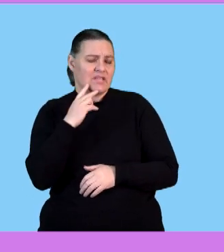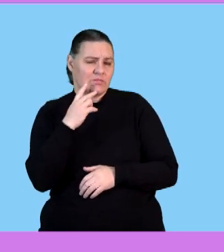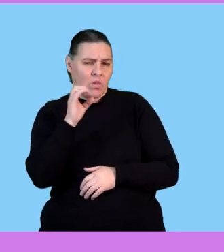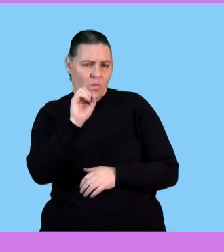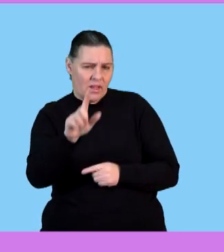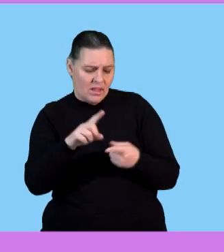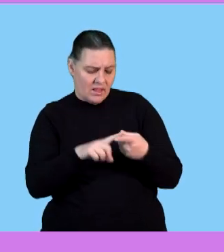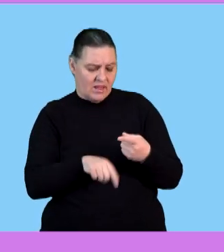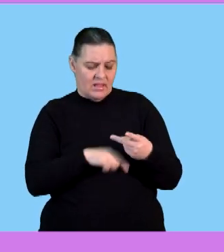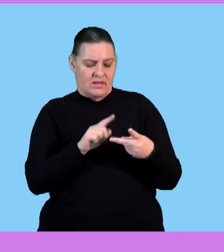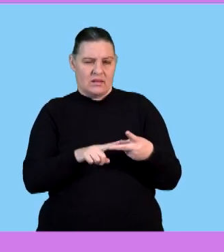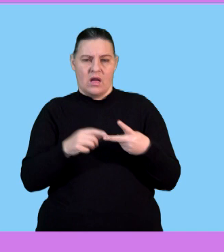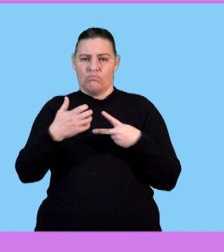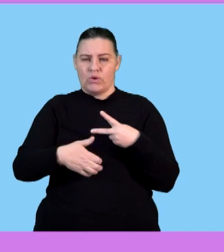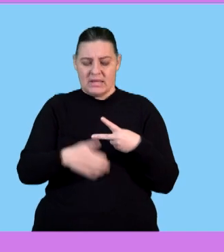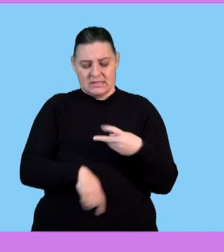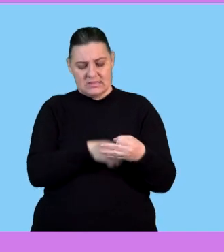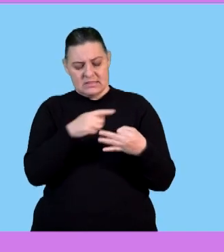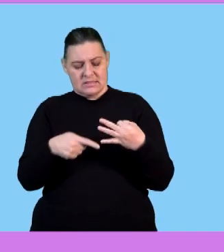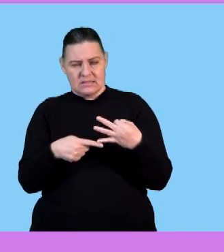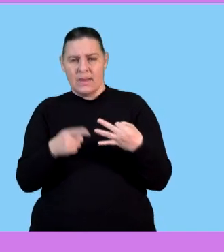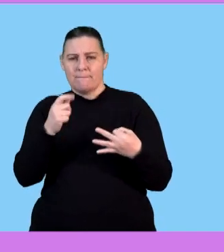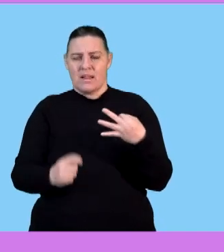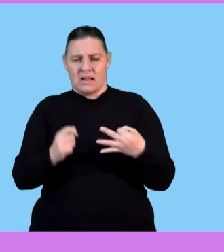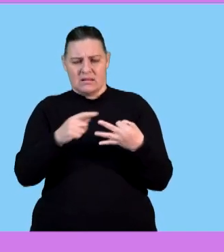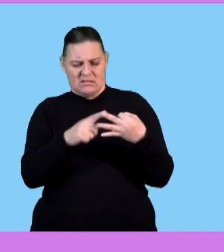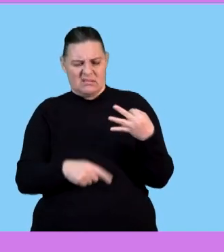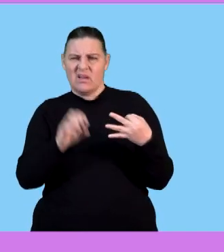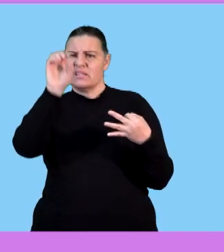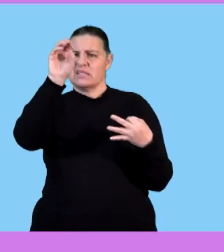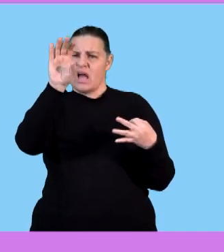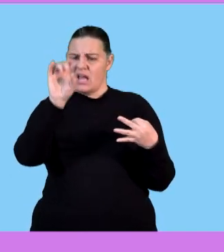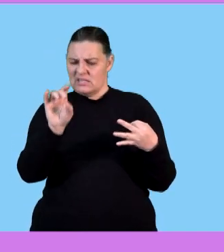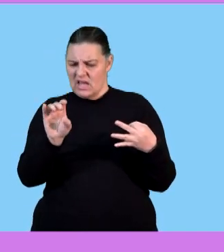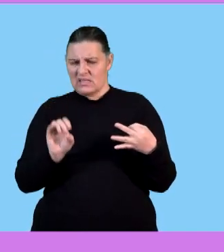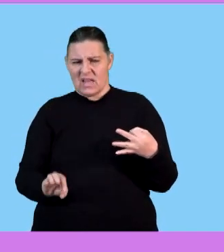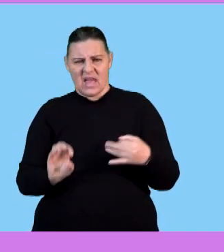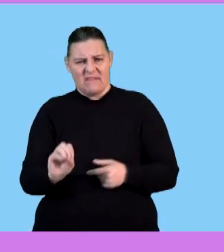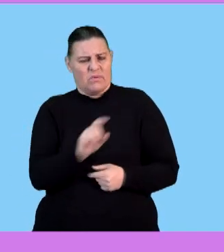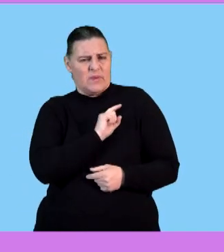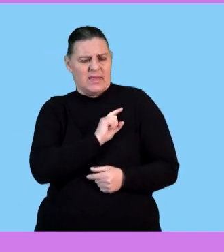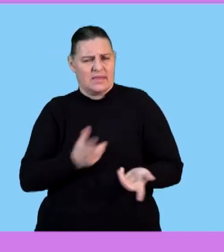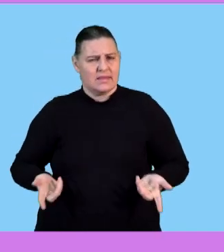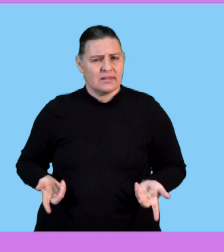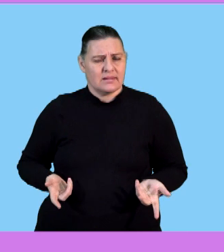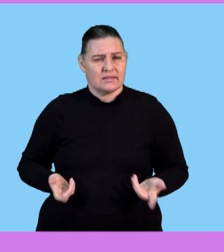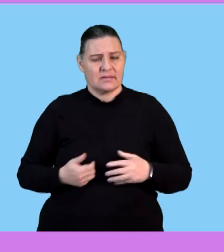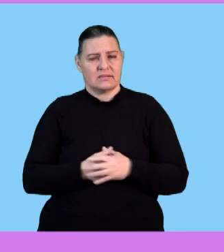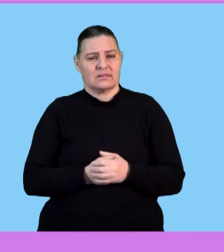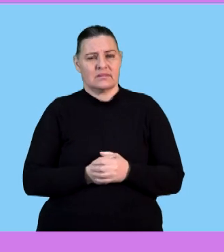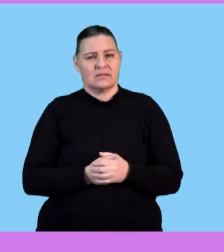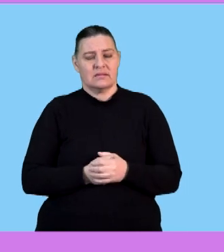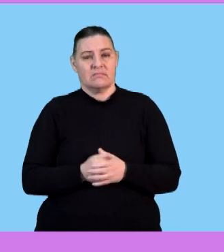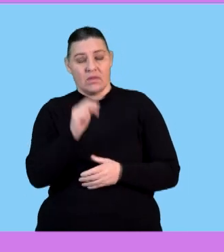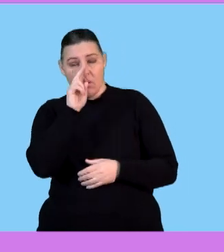off, bread and milk, each have a little star next to them. And if you look